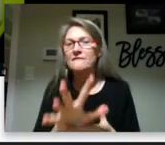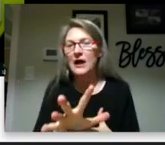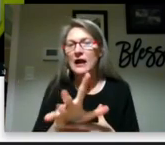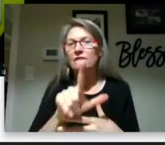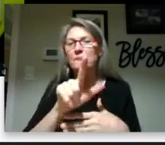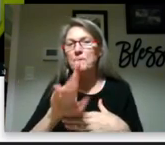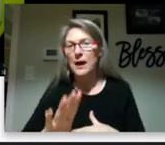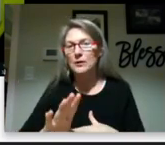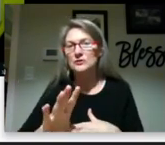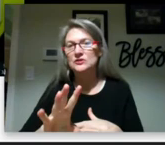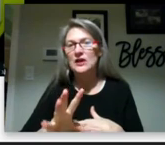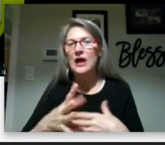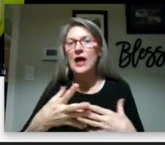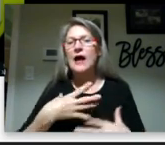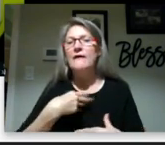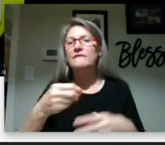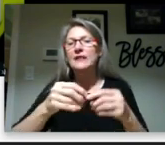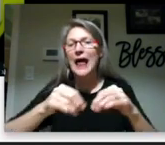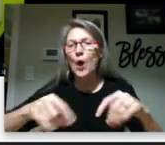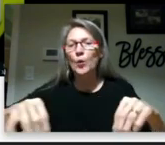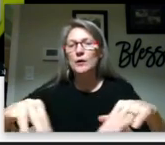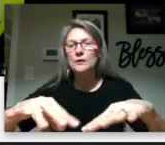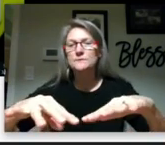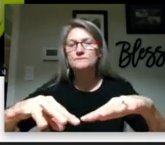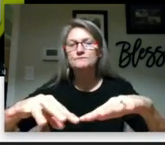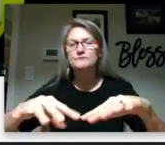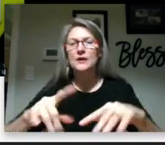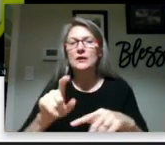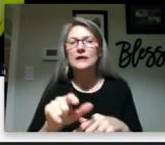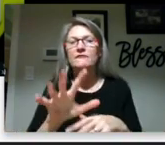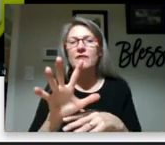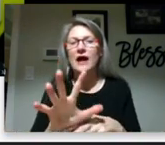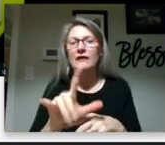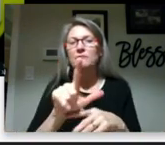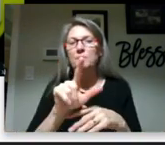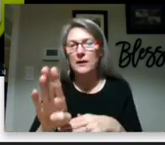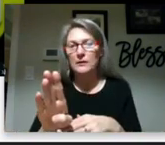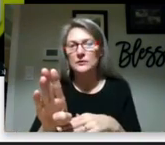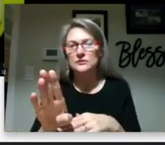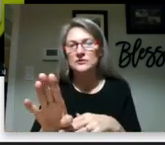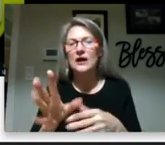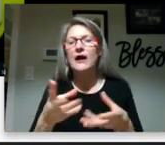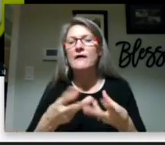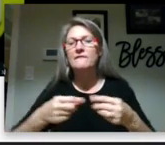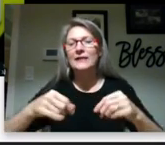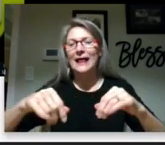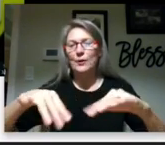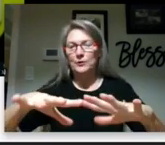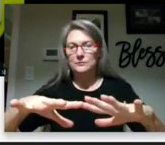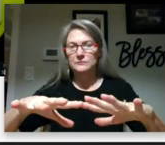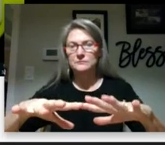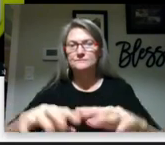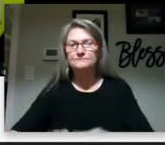flour to make the pies that you need, right? So you need 5 pounds of flour.